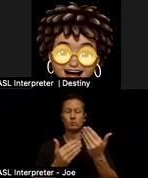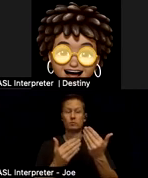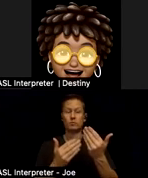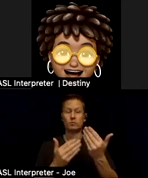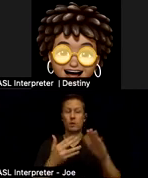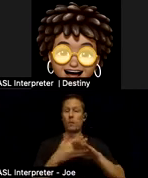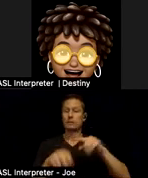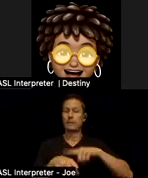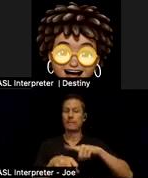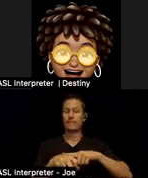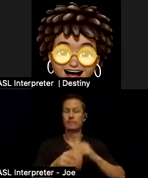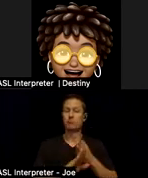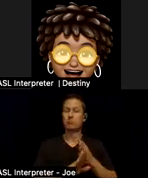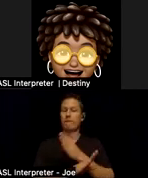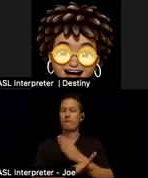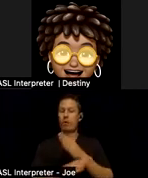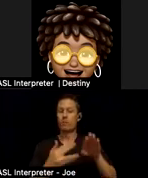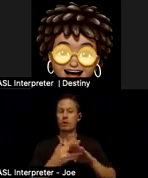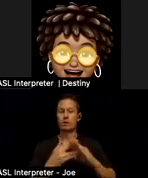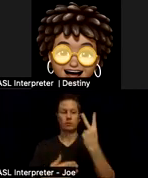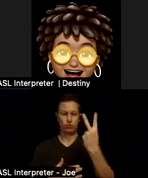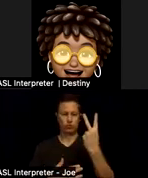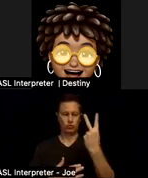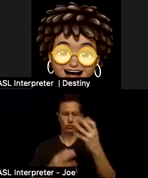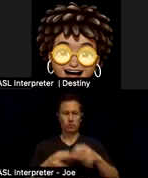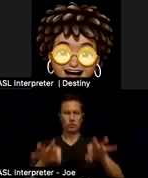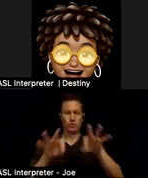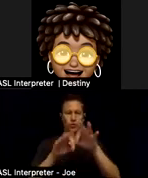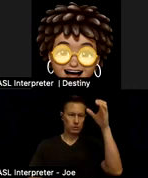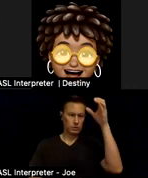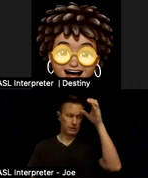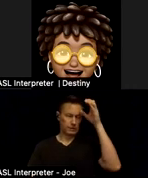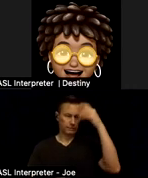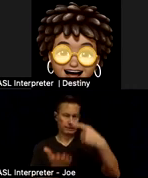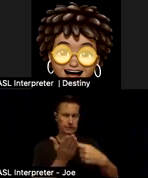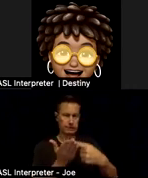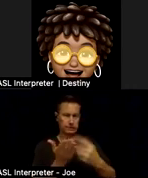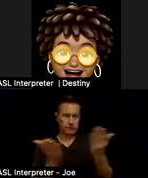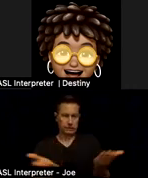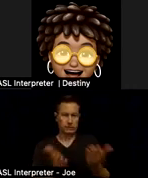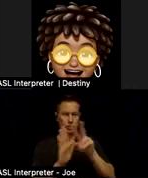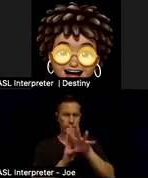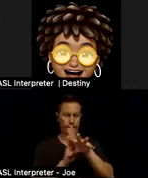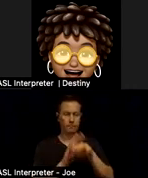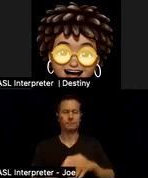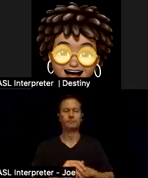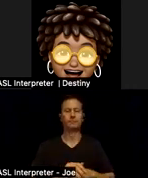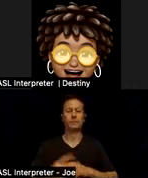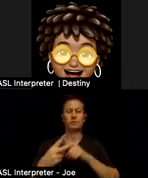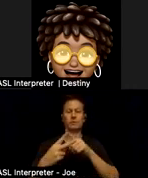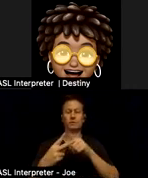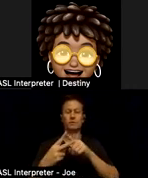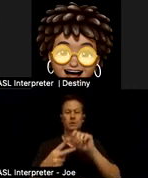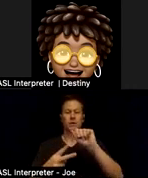But before we get there, two important concepts Trevyn covered. One is when we're putting adhesive fasteners